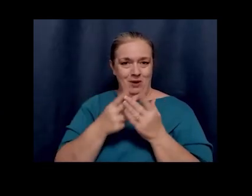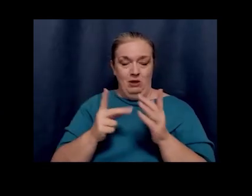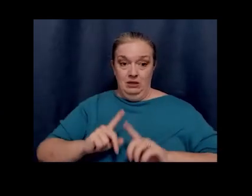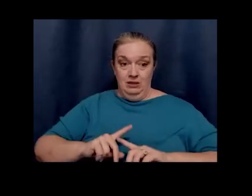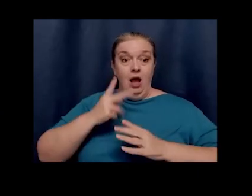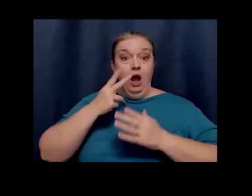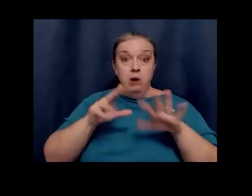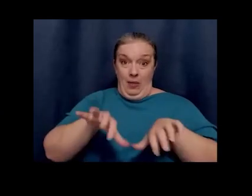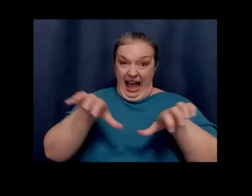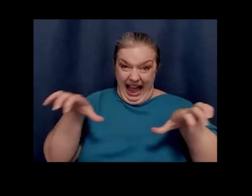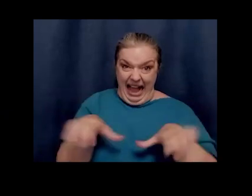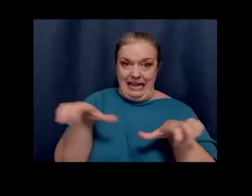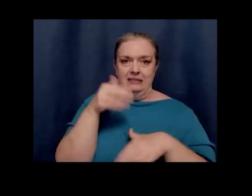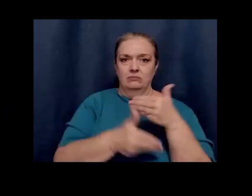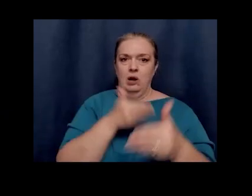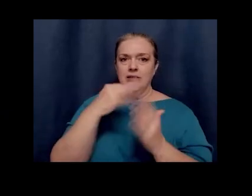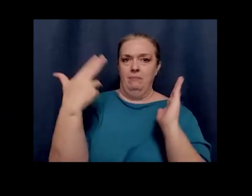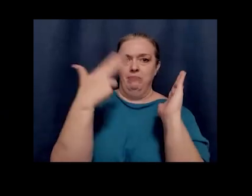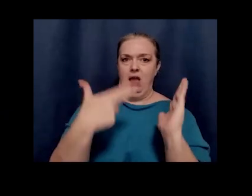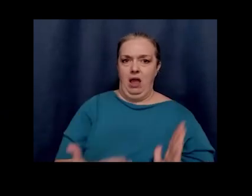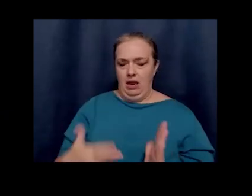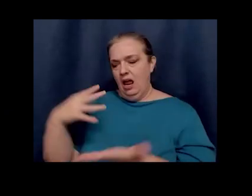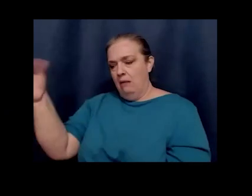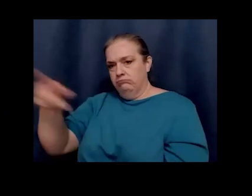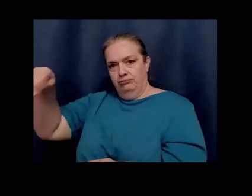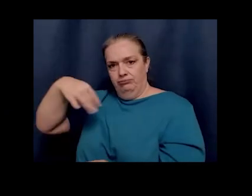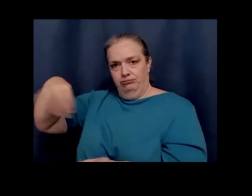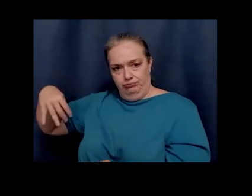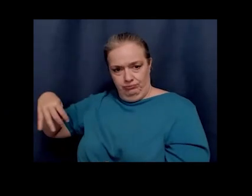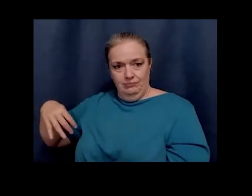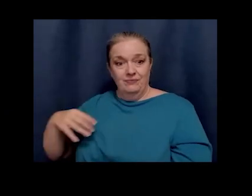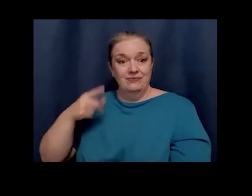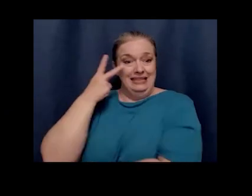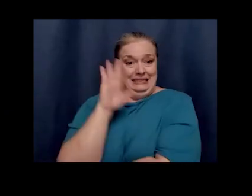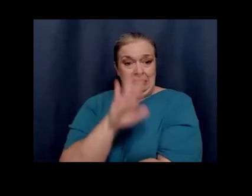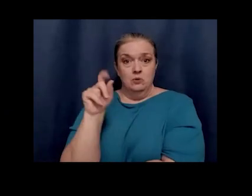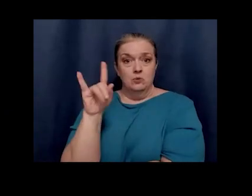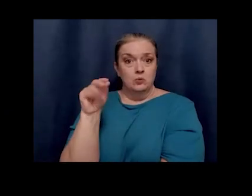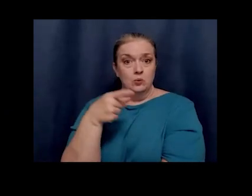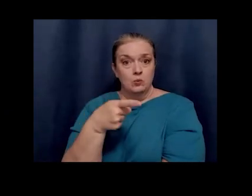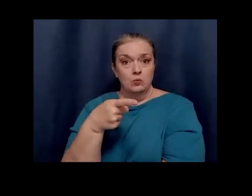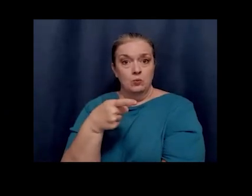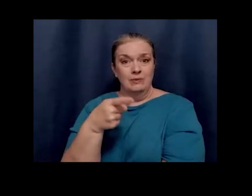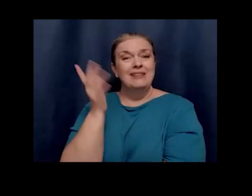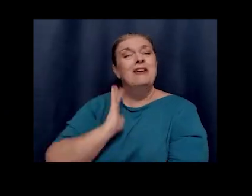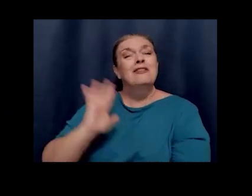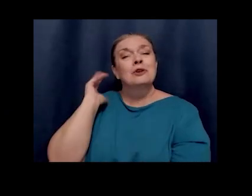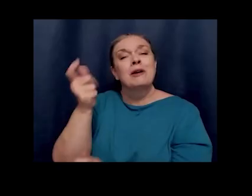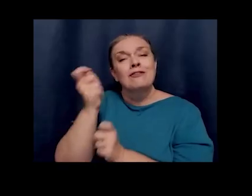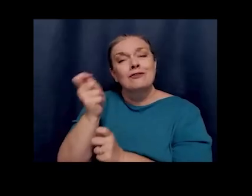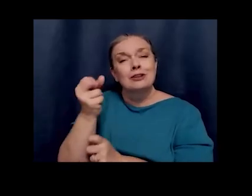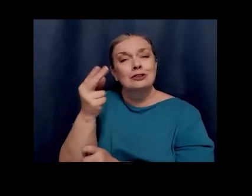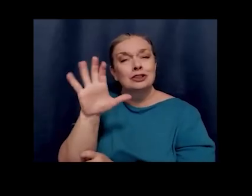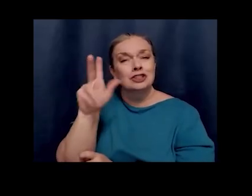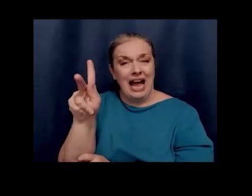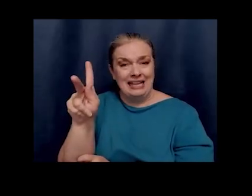very active processes. And here is their studio, a former fishing shack with no